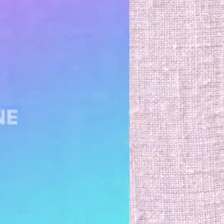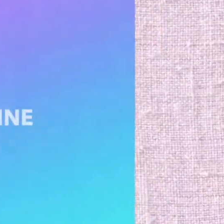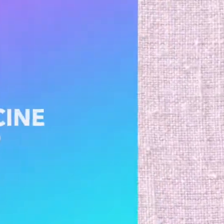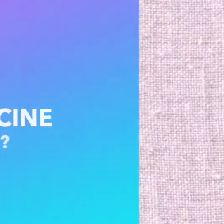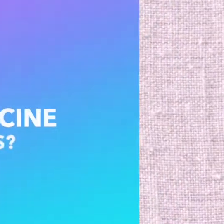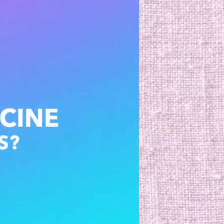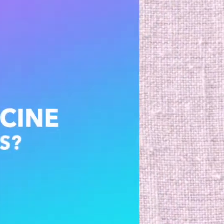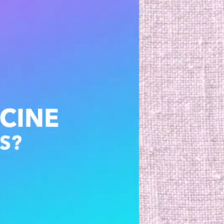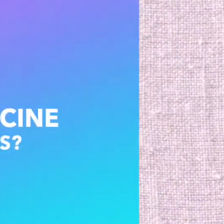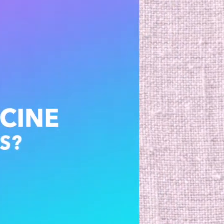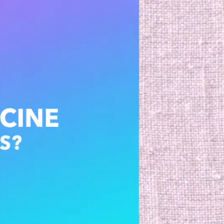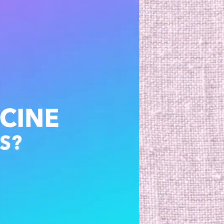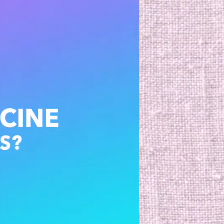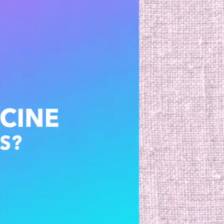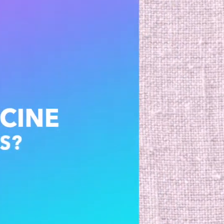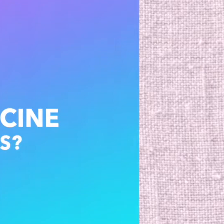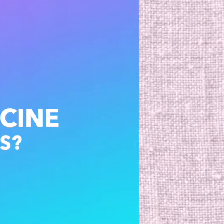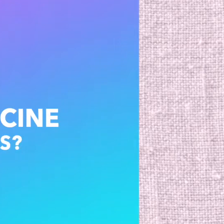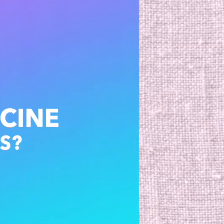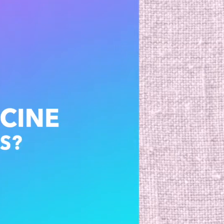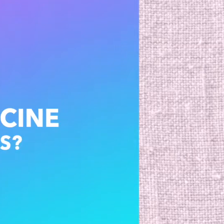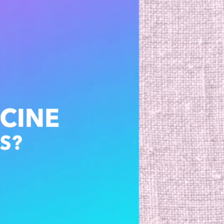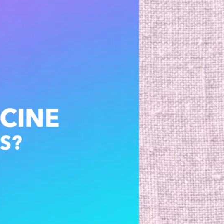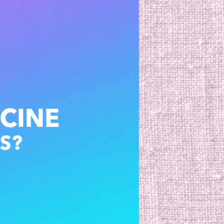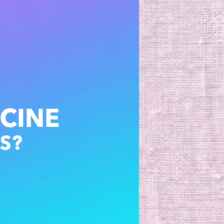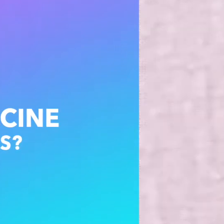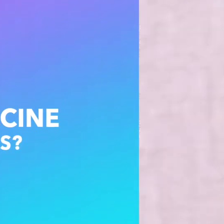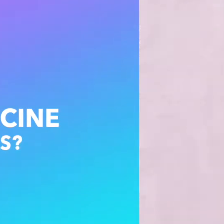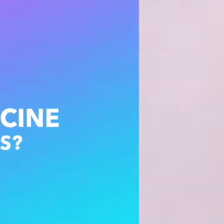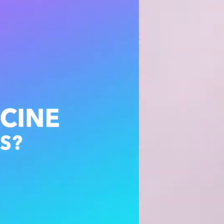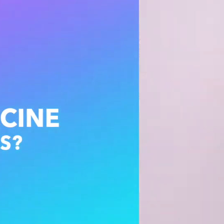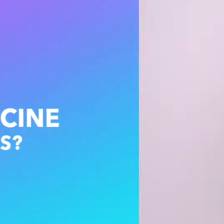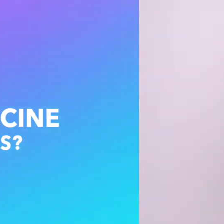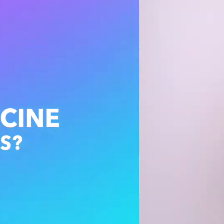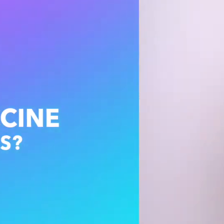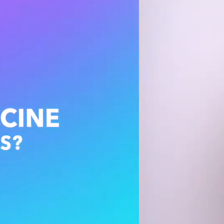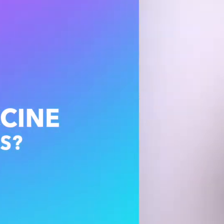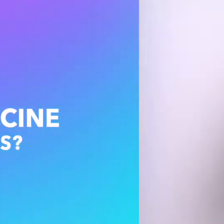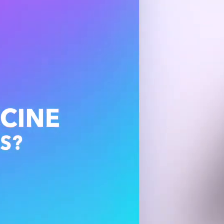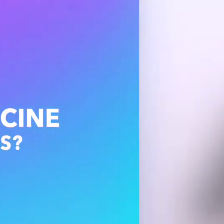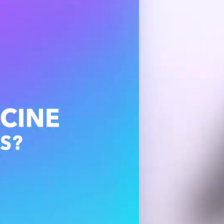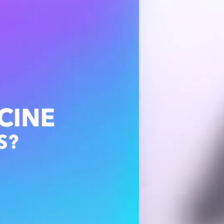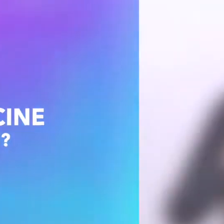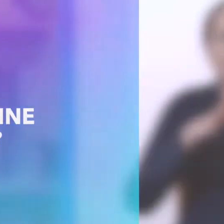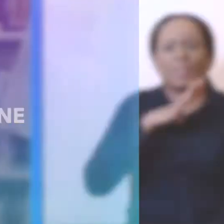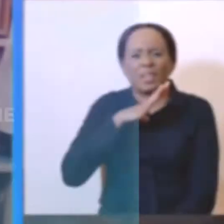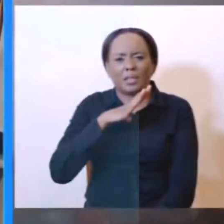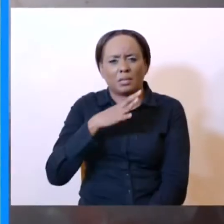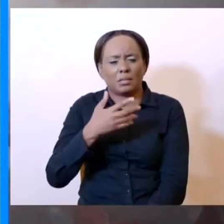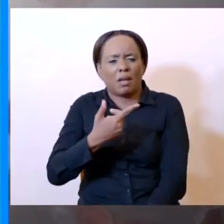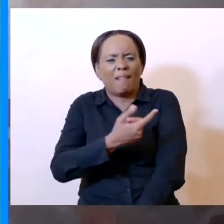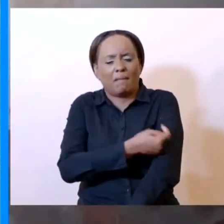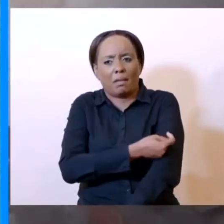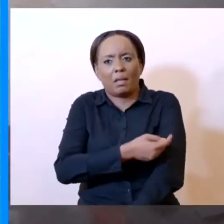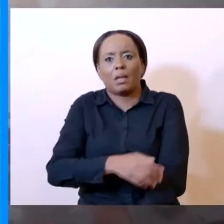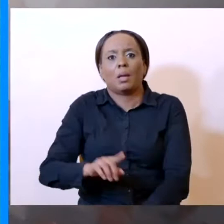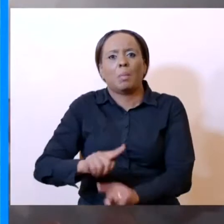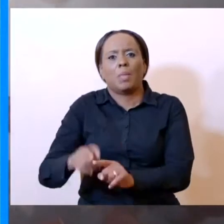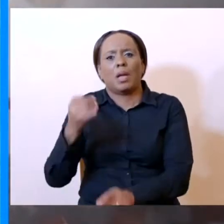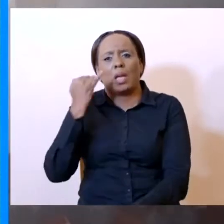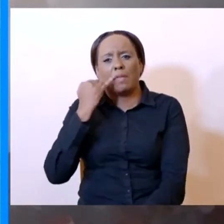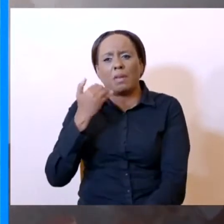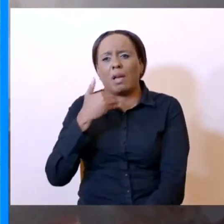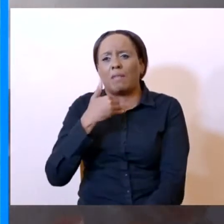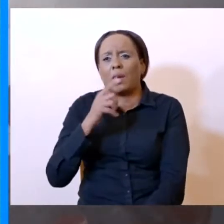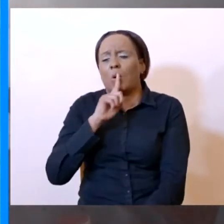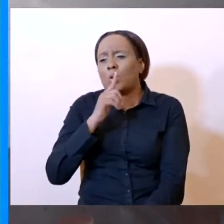distinguished, because some people out there are saying, well, I have allergies, I get hay fever, is this vaccine? Of course, you should take the vaccine. This is not a contraindication to vaccine.